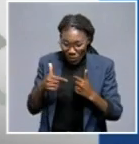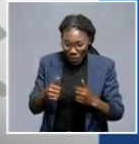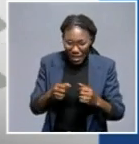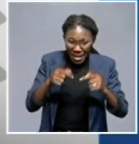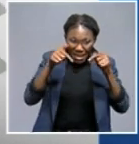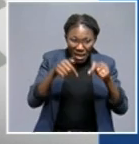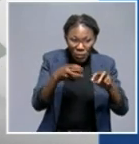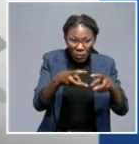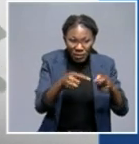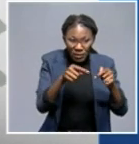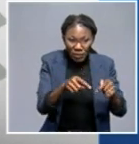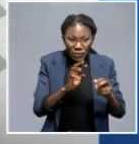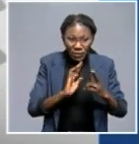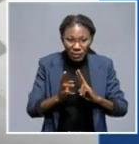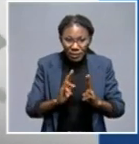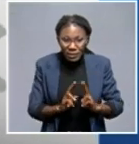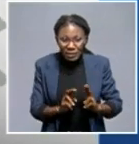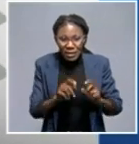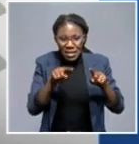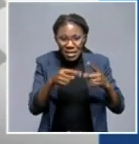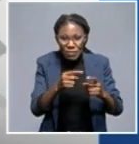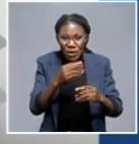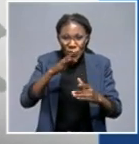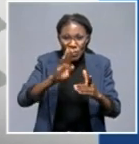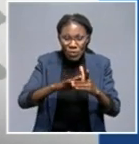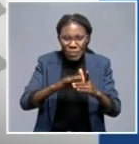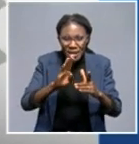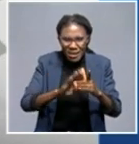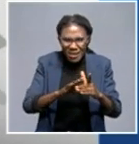trade, SME development I've already mentioned,